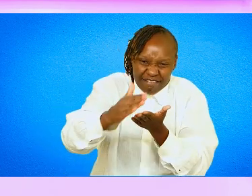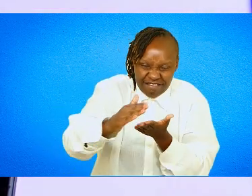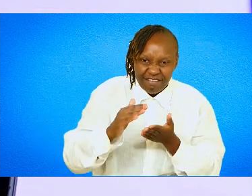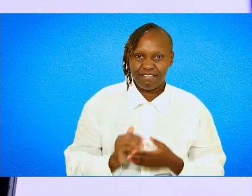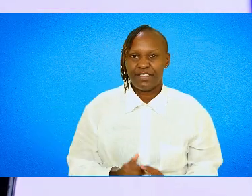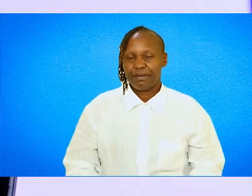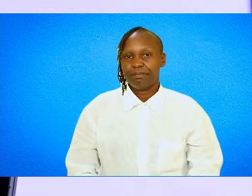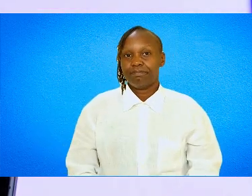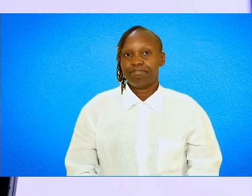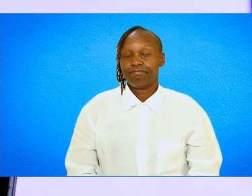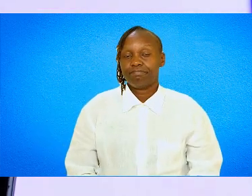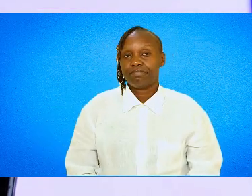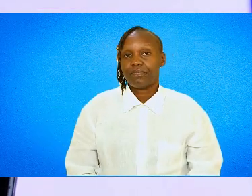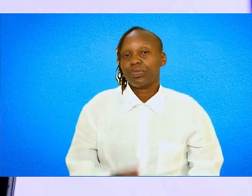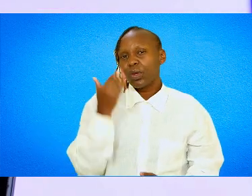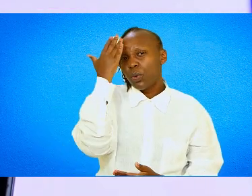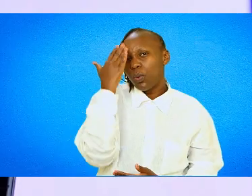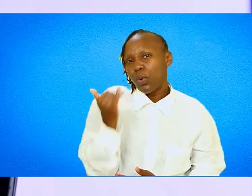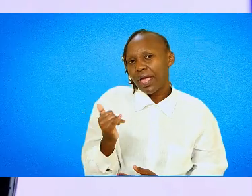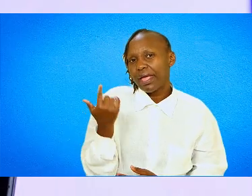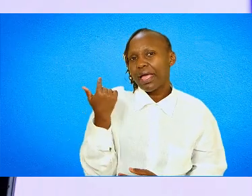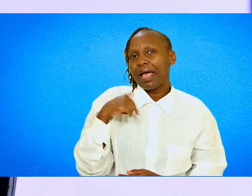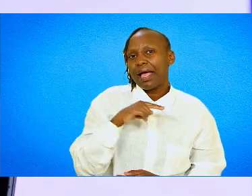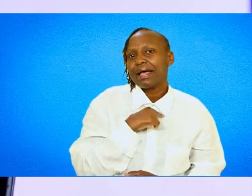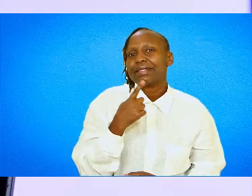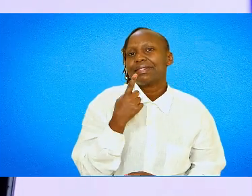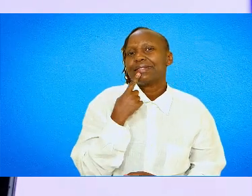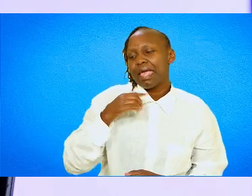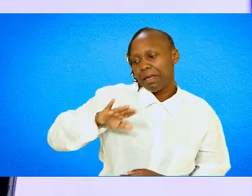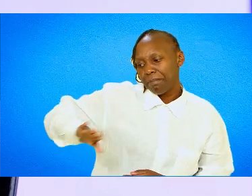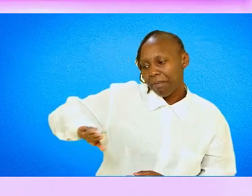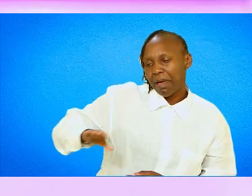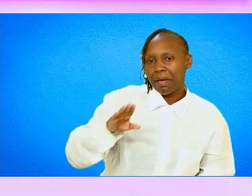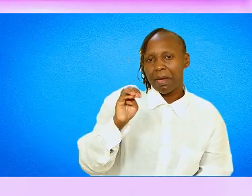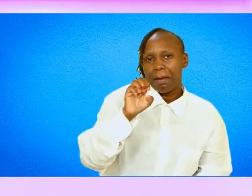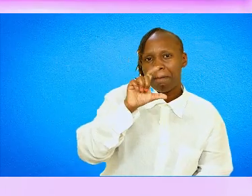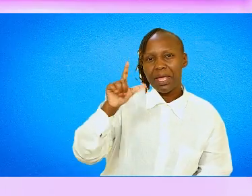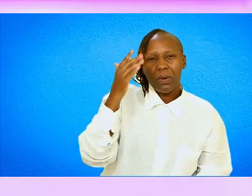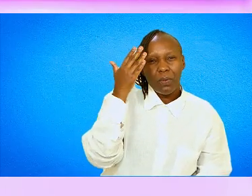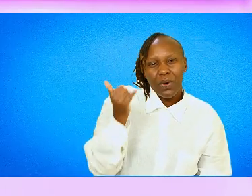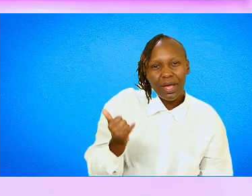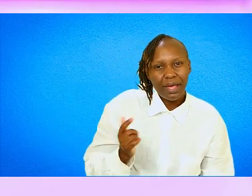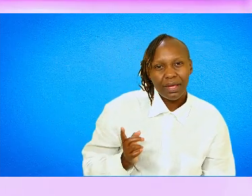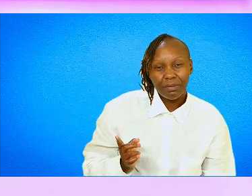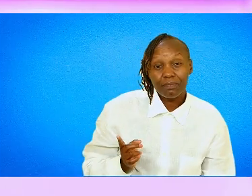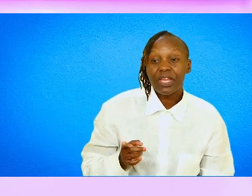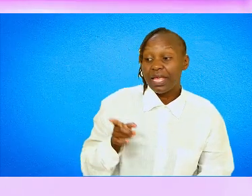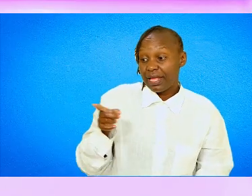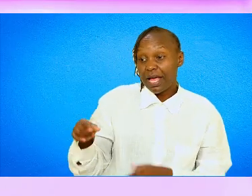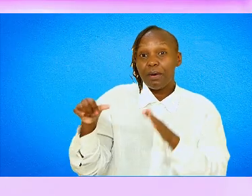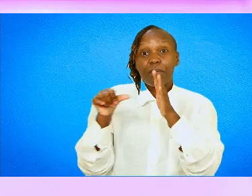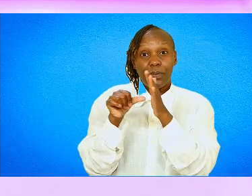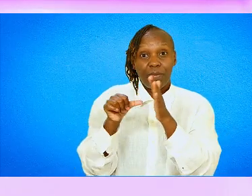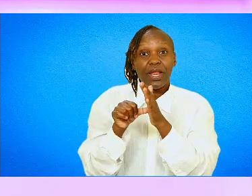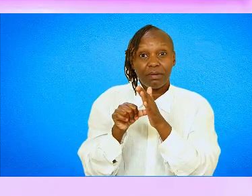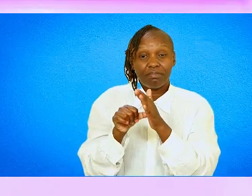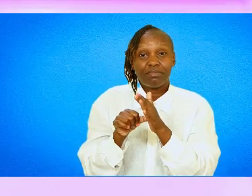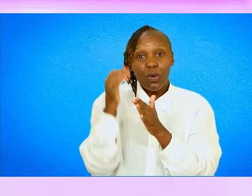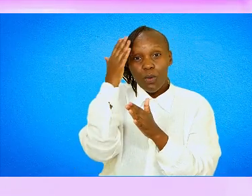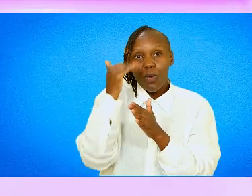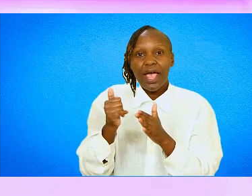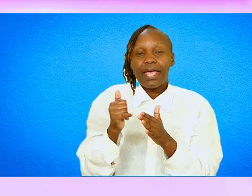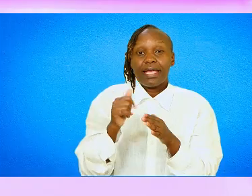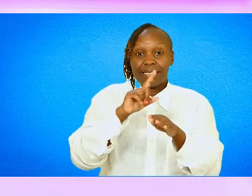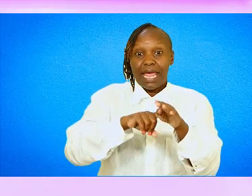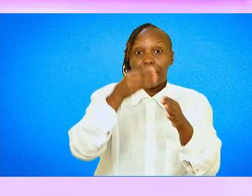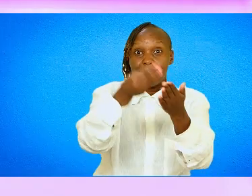delivered. Why do we talk about pending bills? Pending bills are a problem because they take up money